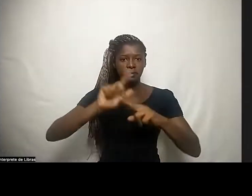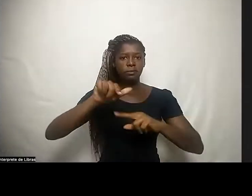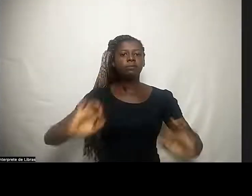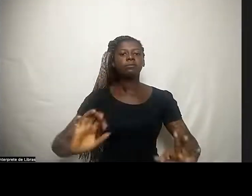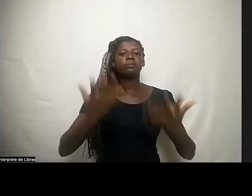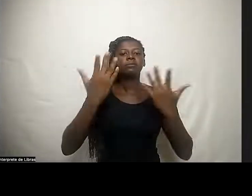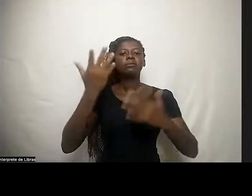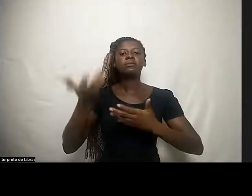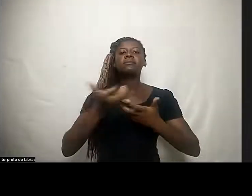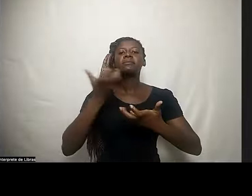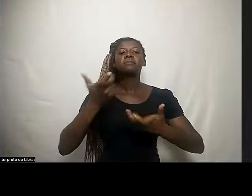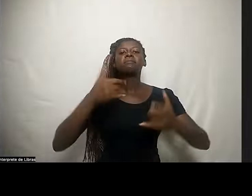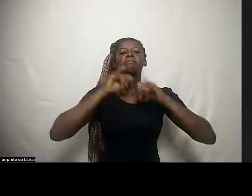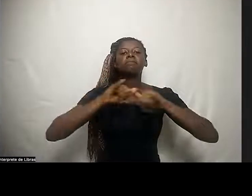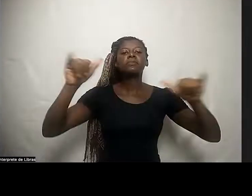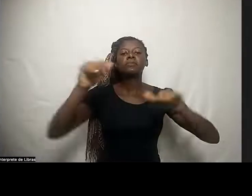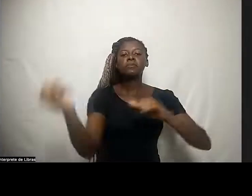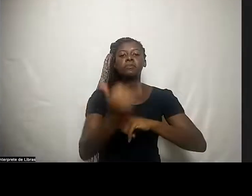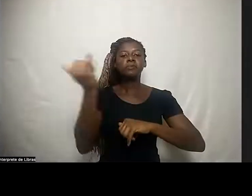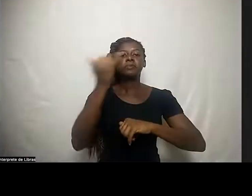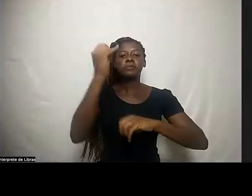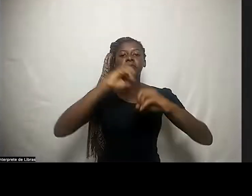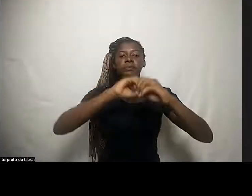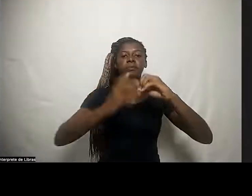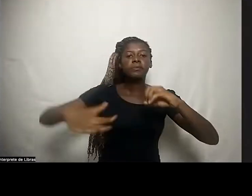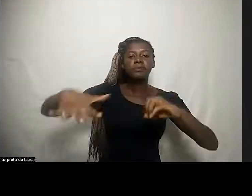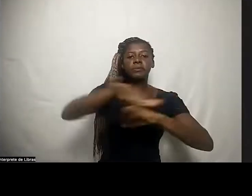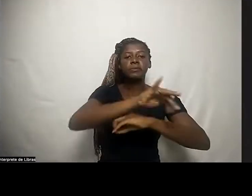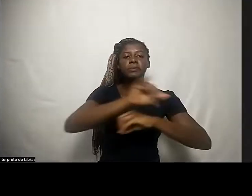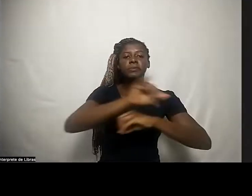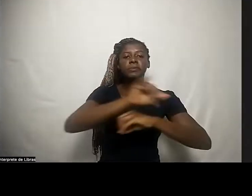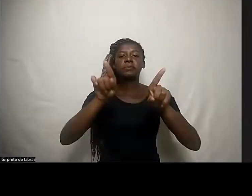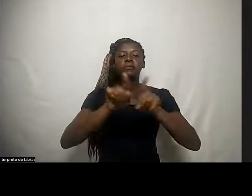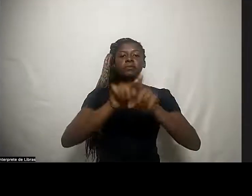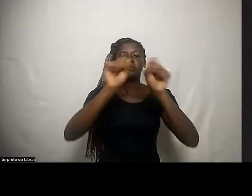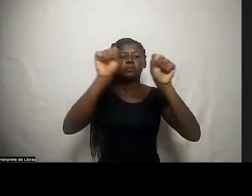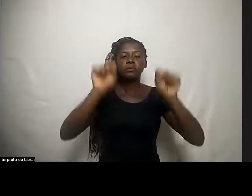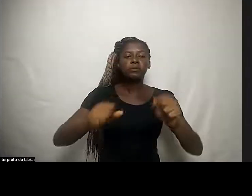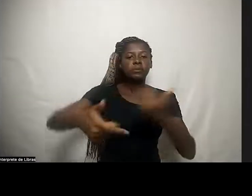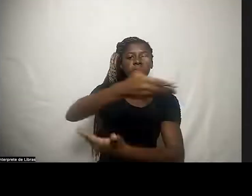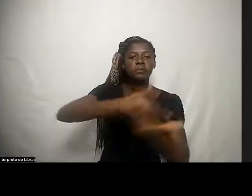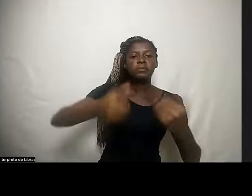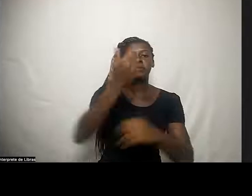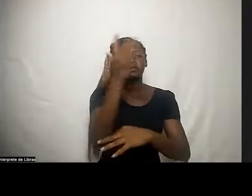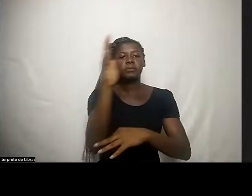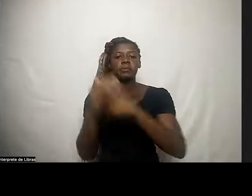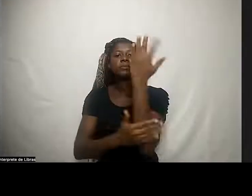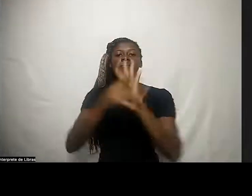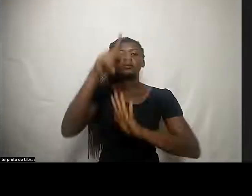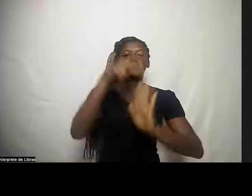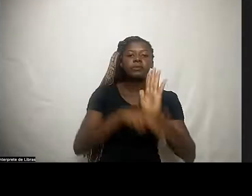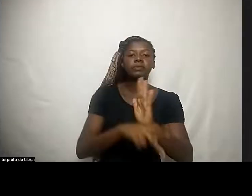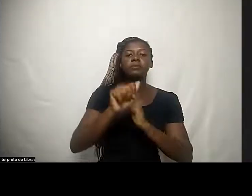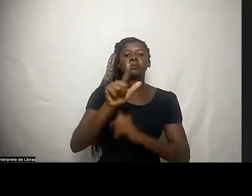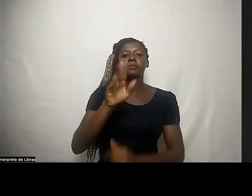present the extent, connectivity, and importance of the ocean and the species and ecosystems that drive the projects Albatroz, Baleia